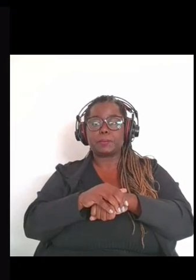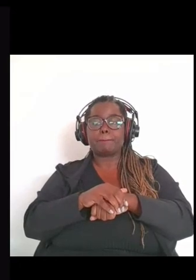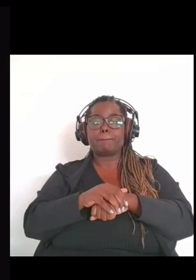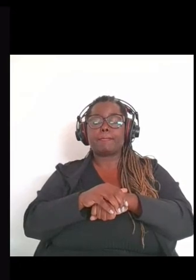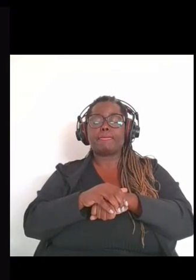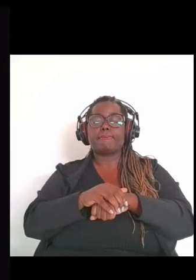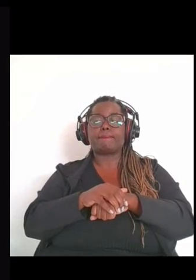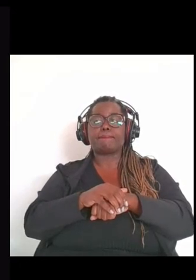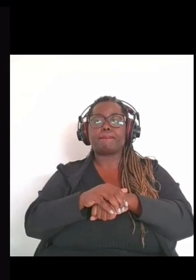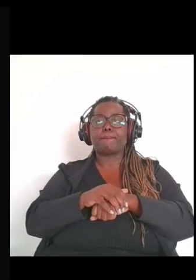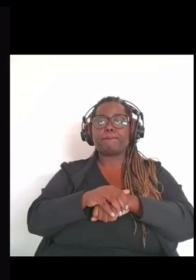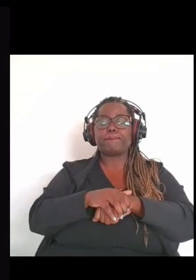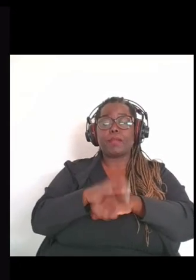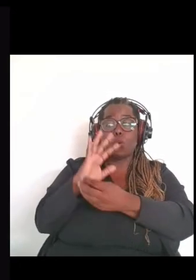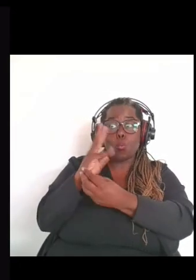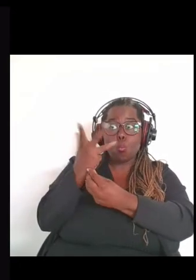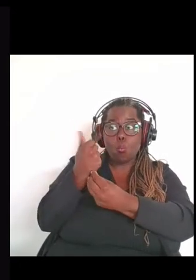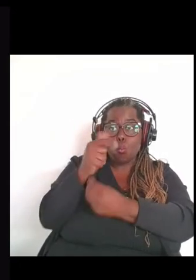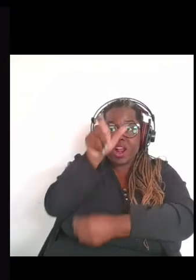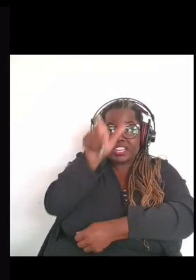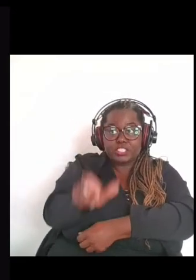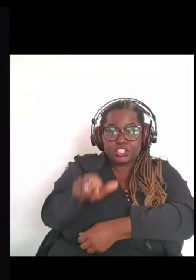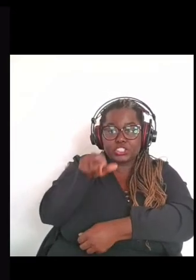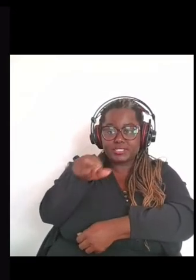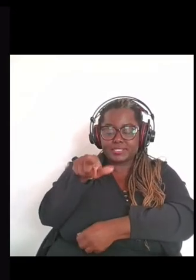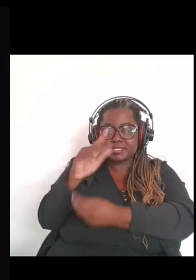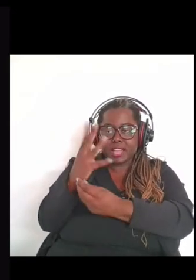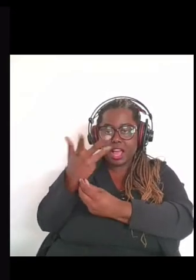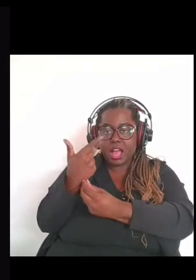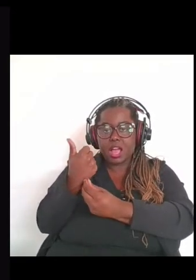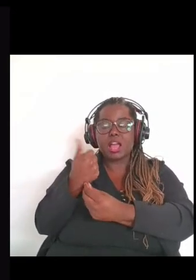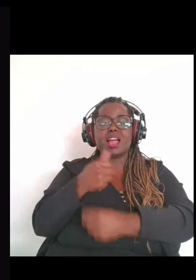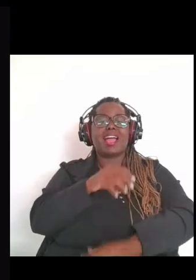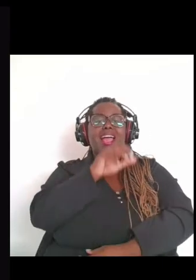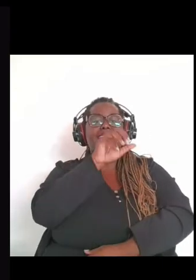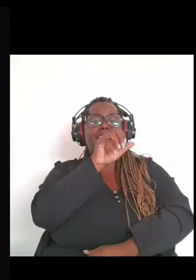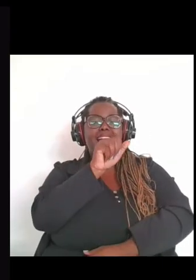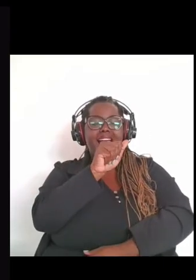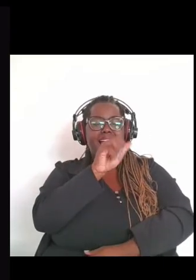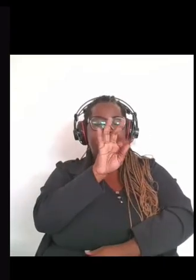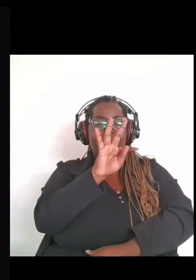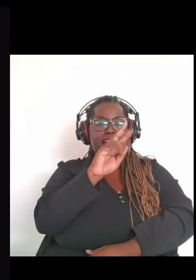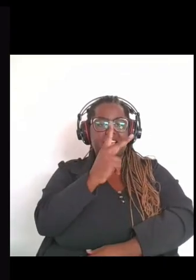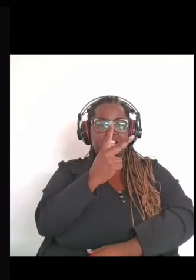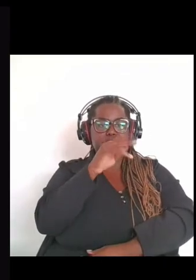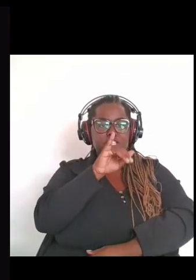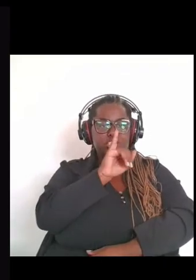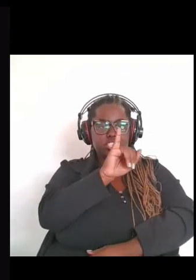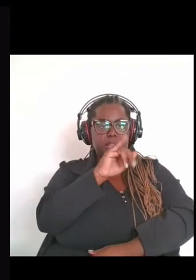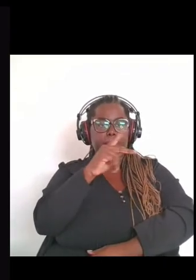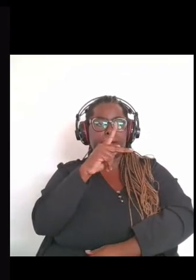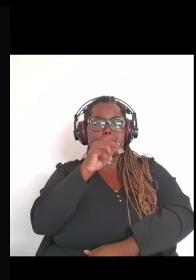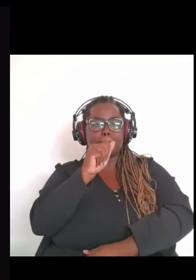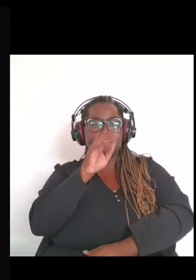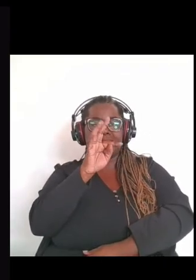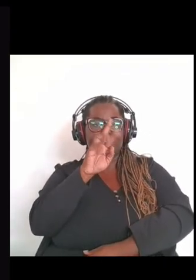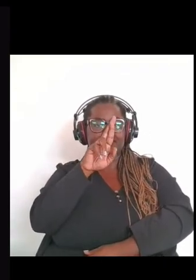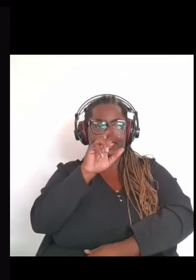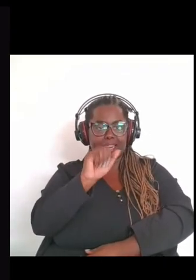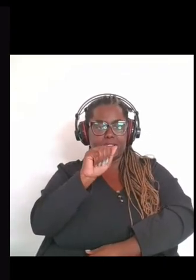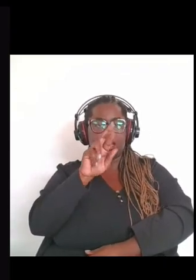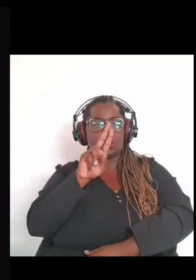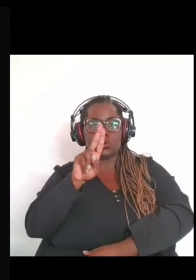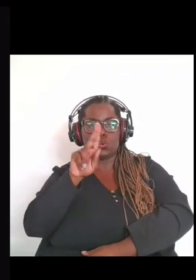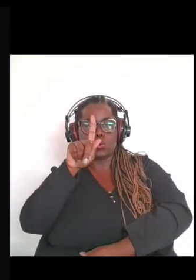um as one of um their exhibitions um as a um yeah a collection of Works um and is